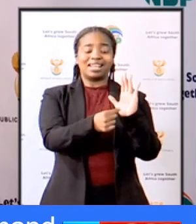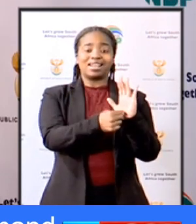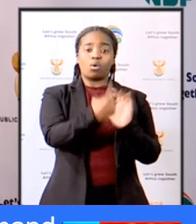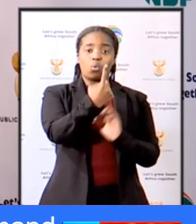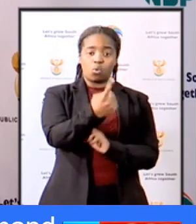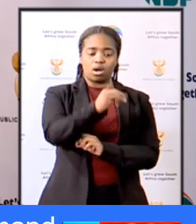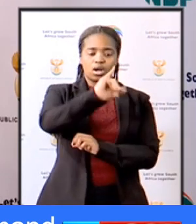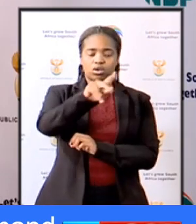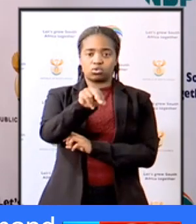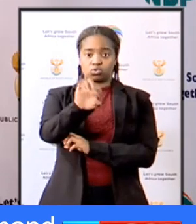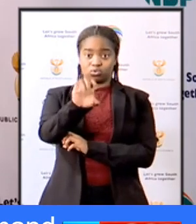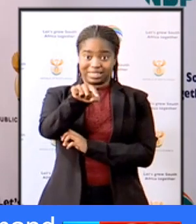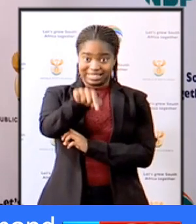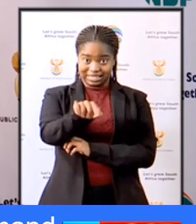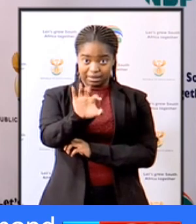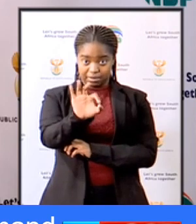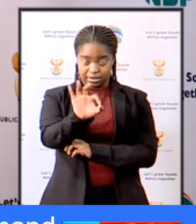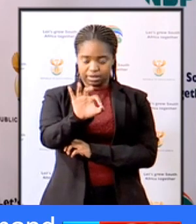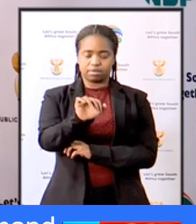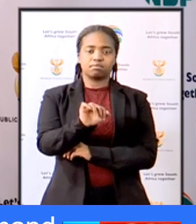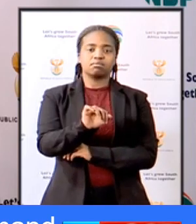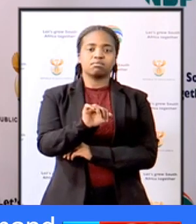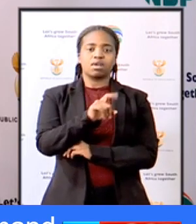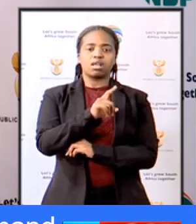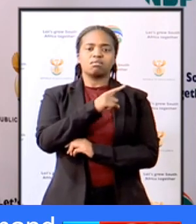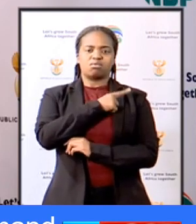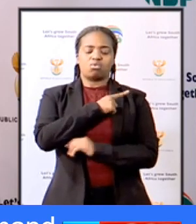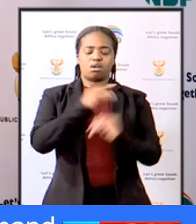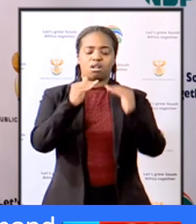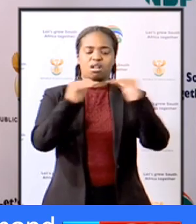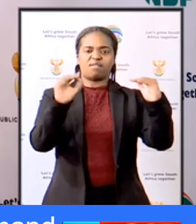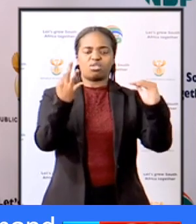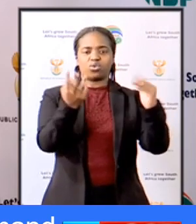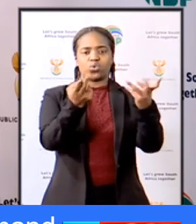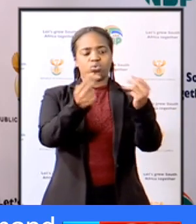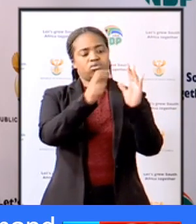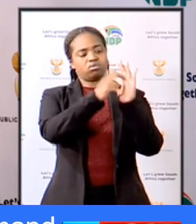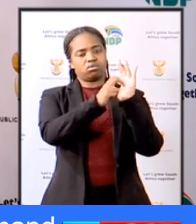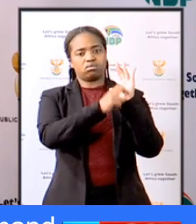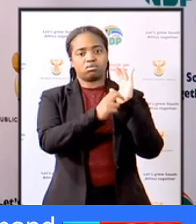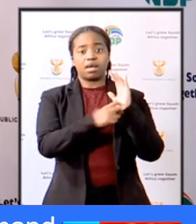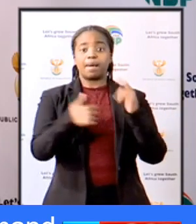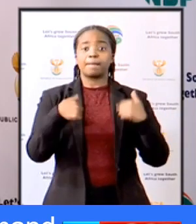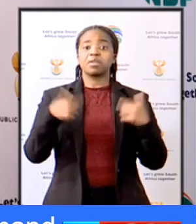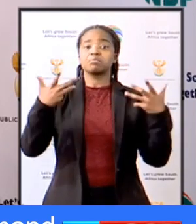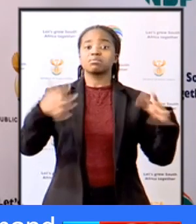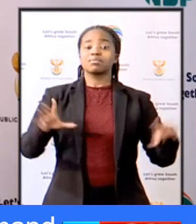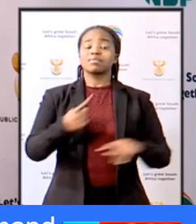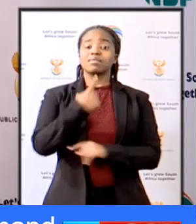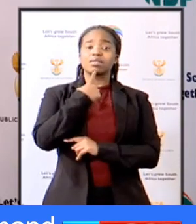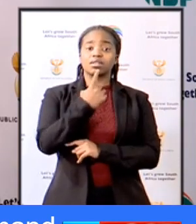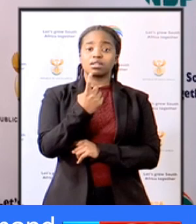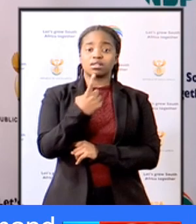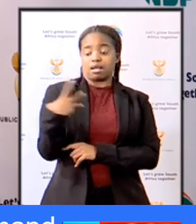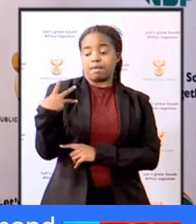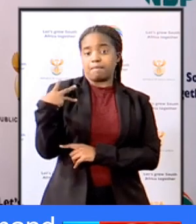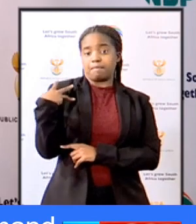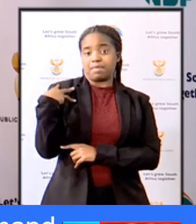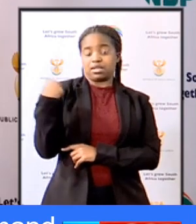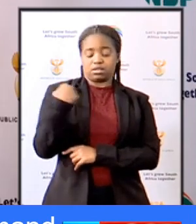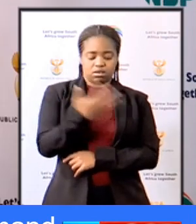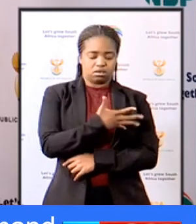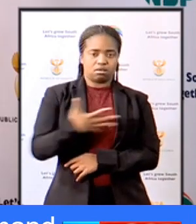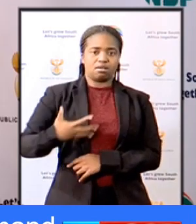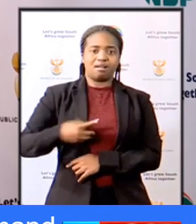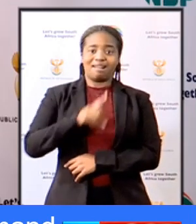this coming Monday. Having said that, I will now request Minister Nkosazana